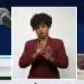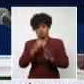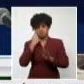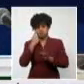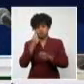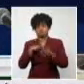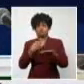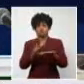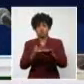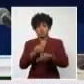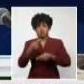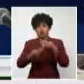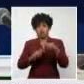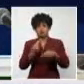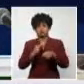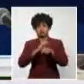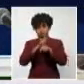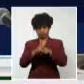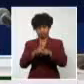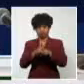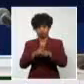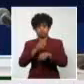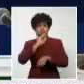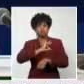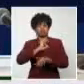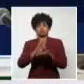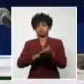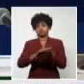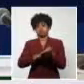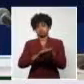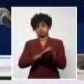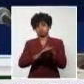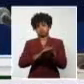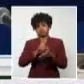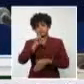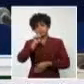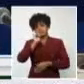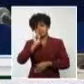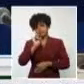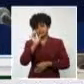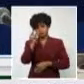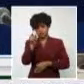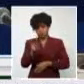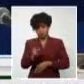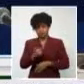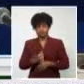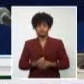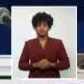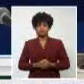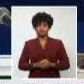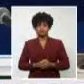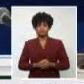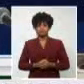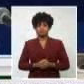disease. That is, 17 of them. And since the epidemic began on the island,